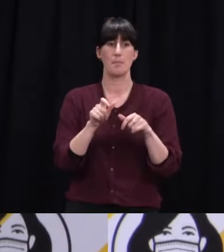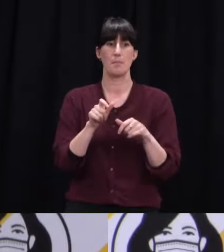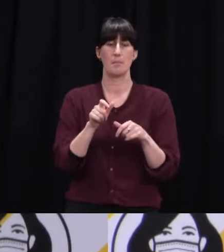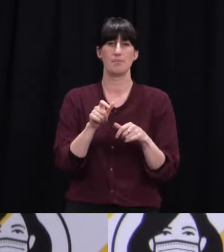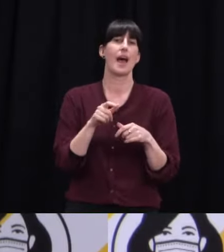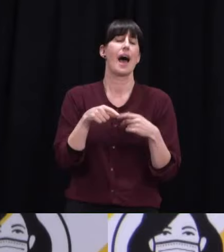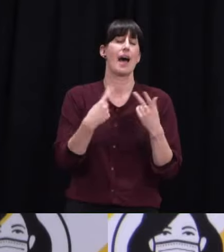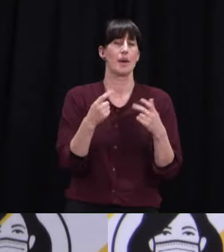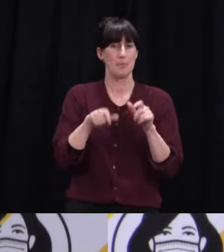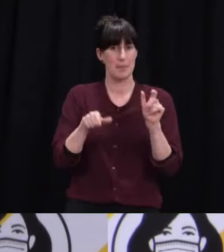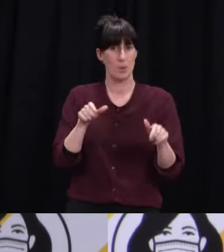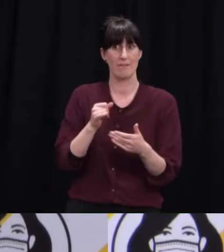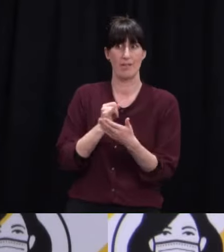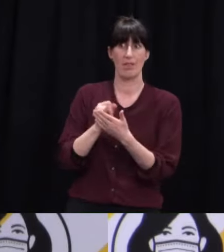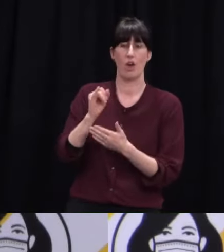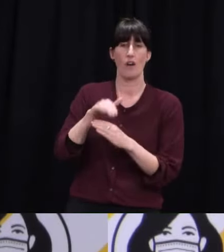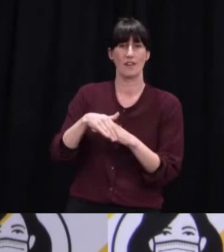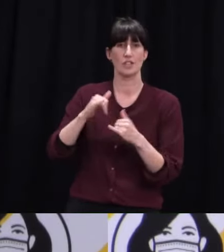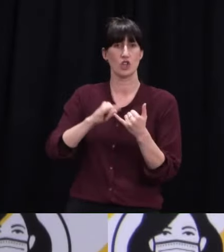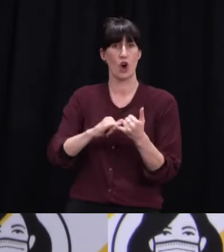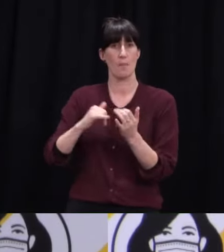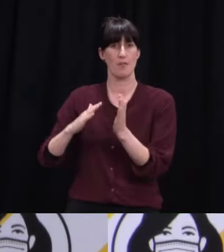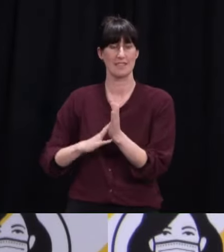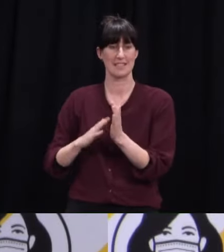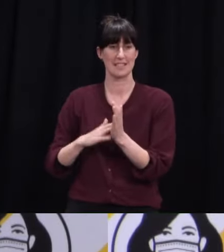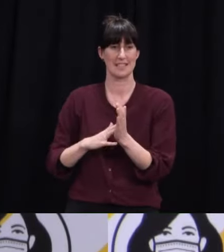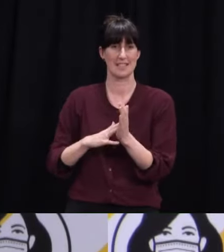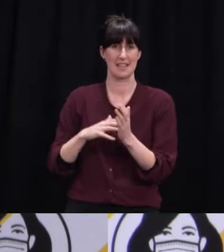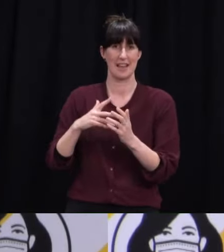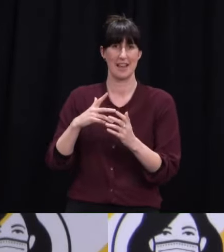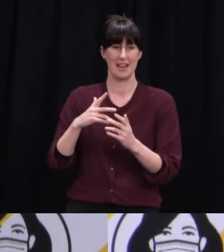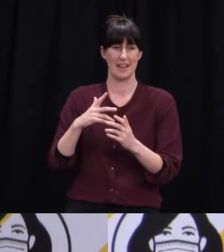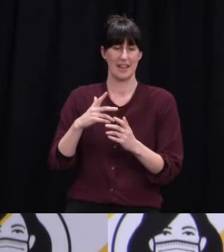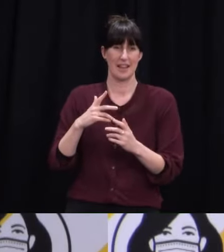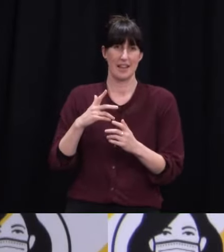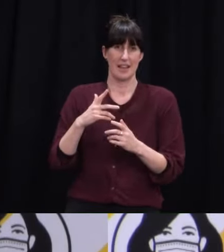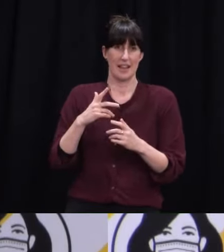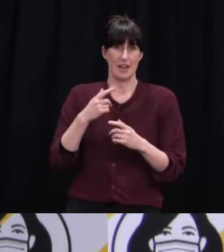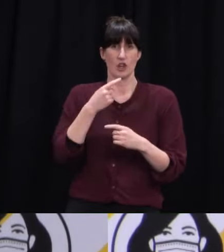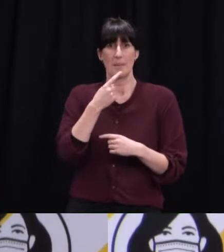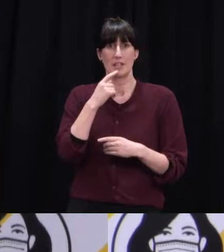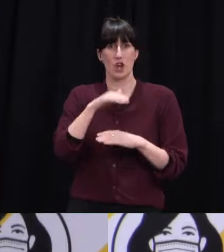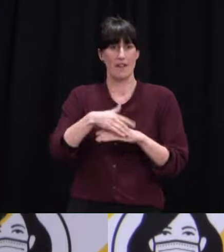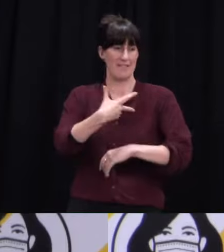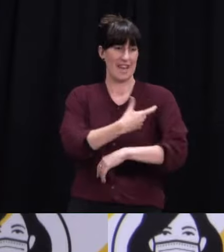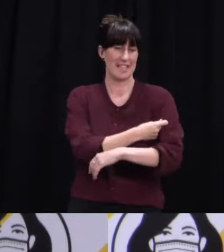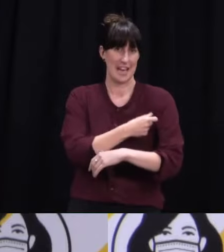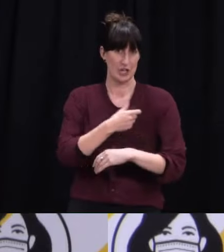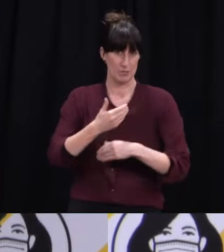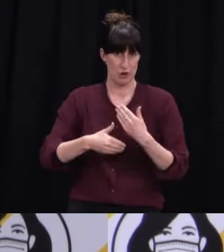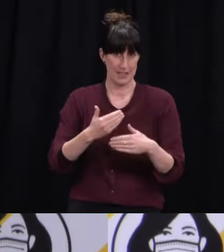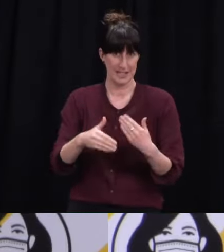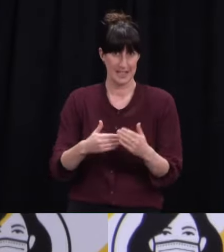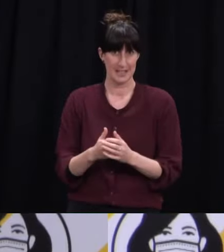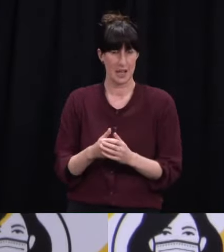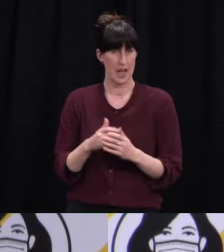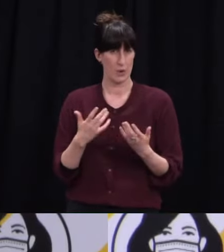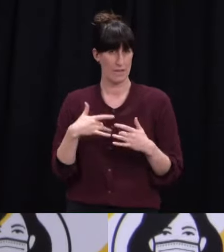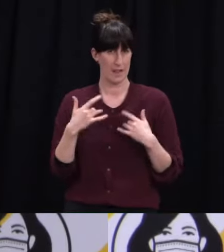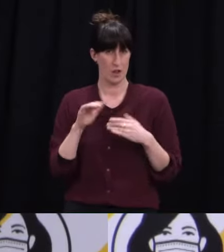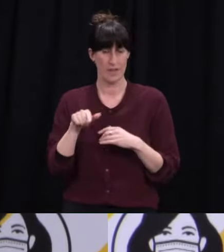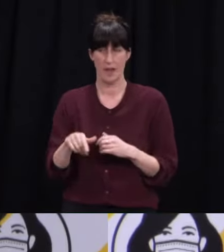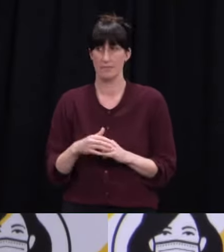I'm not going to get involved in the internal politics that's happening in Australia at the moment. What I would note is that there has, right the way through the COVID